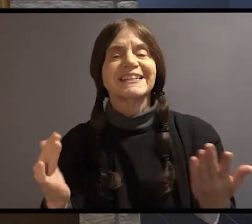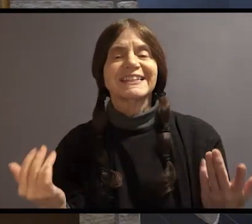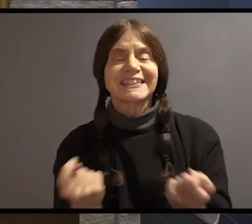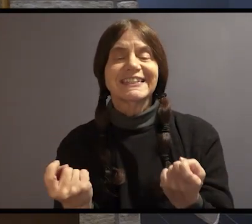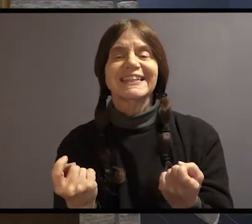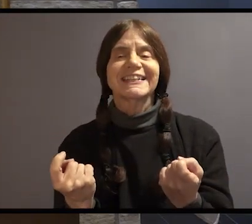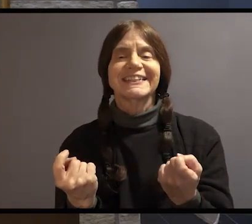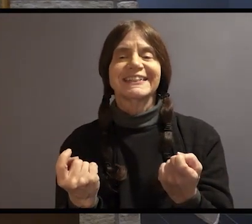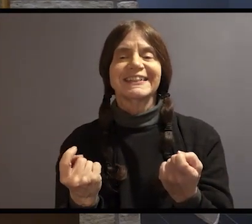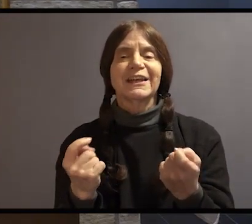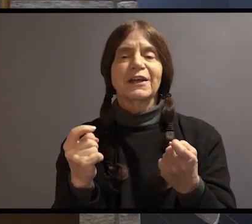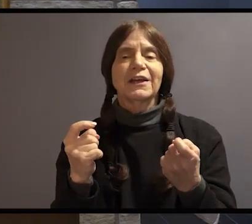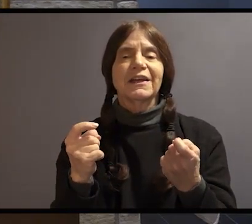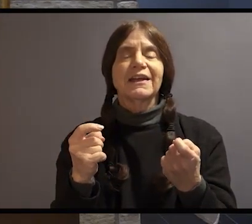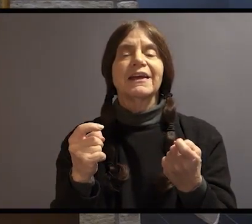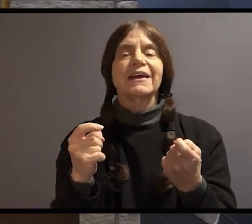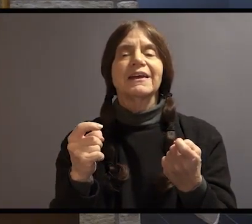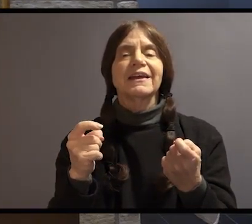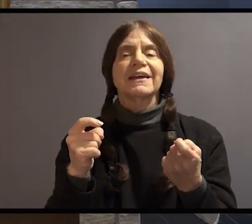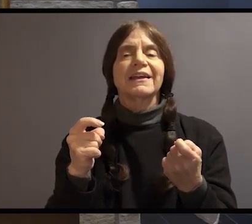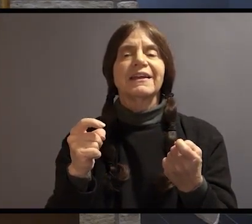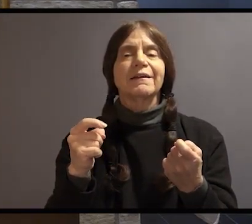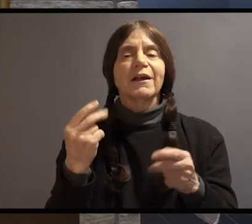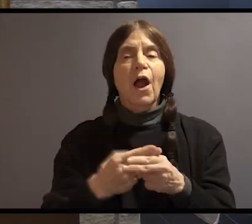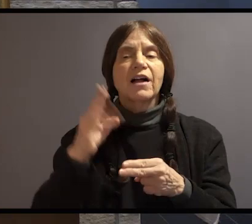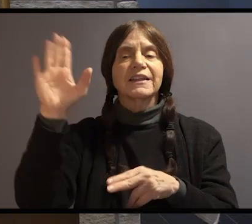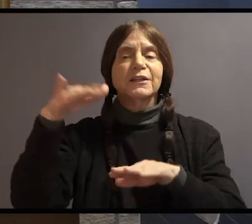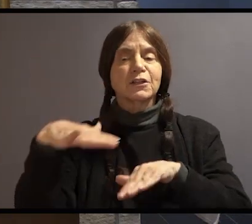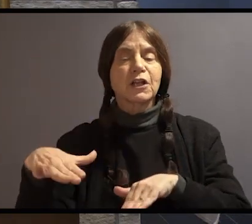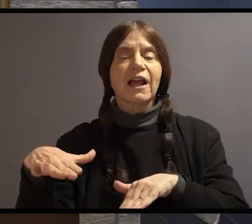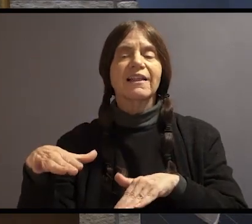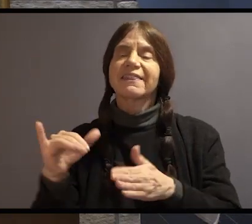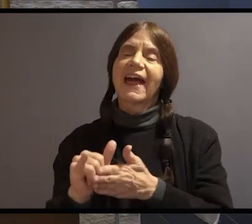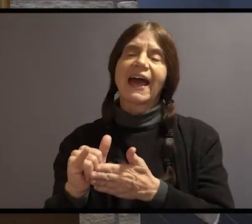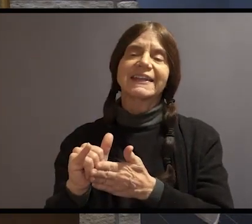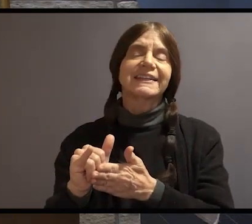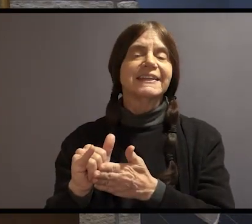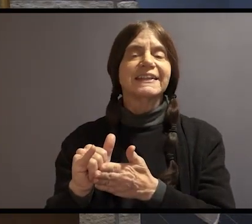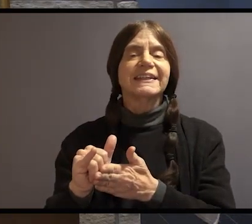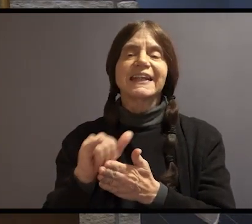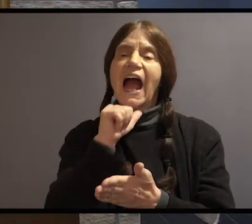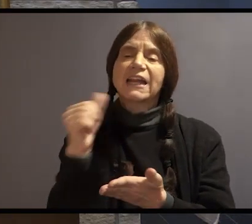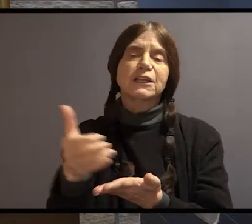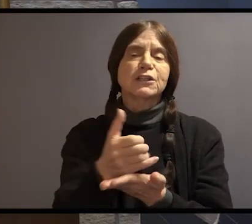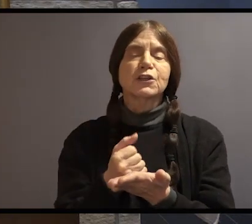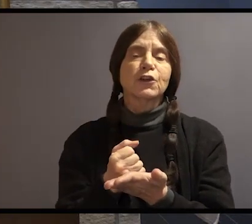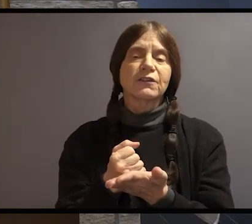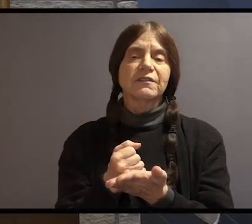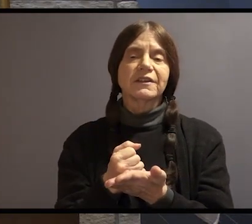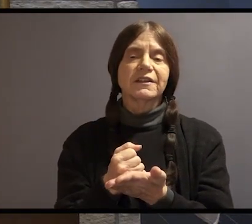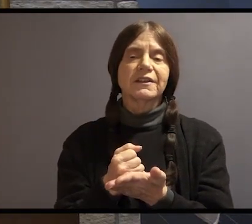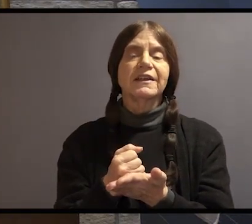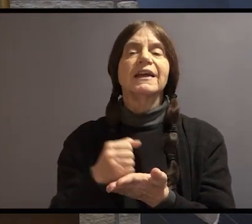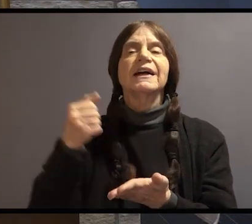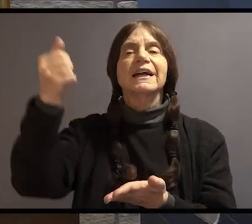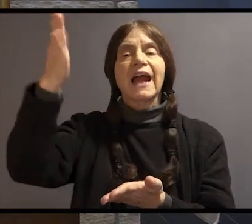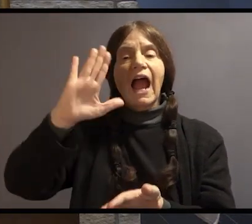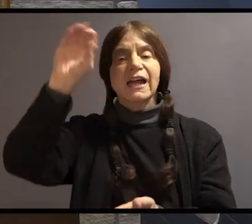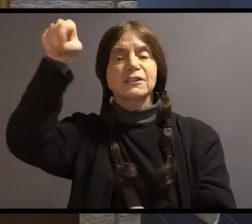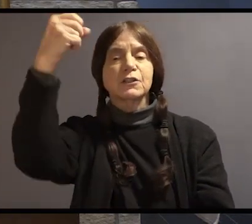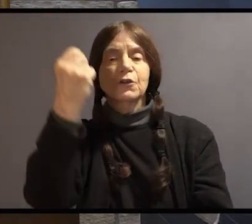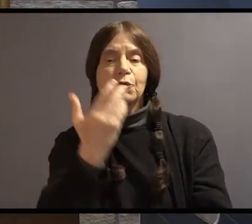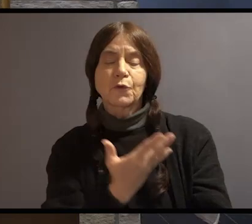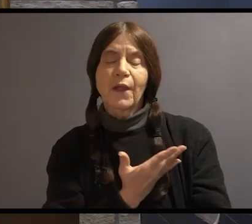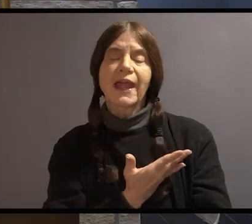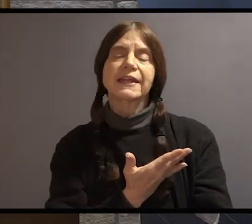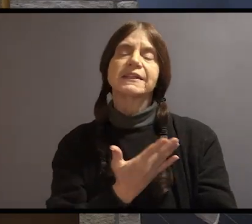undeserved gift. And when we see life through that lens of God's grace, how much joy does that not